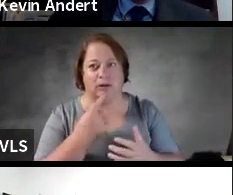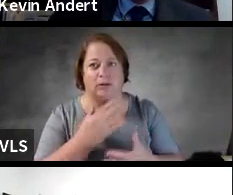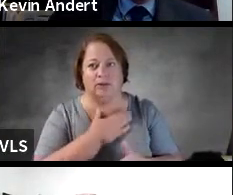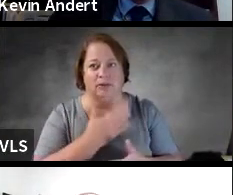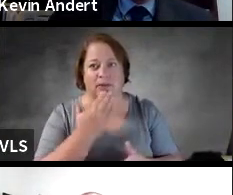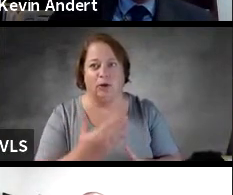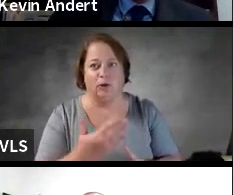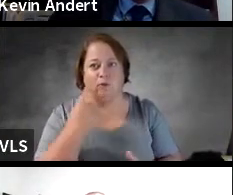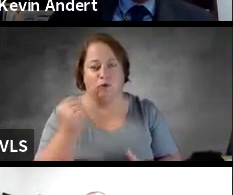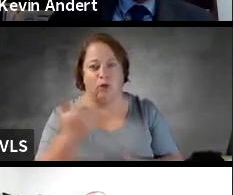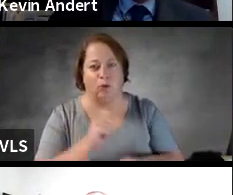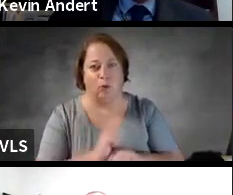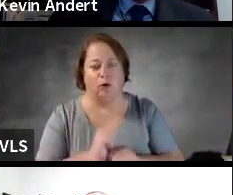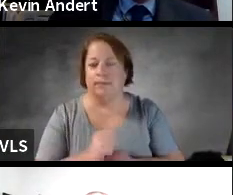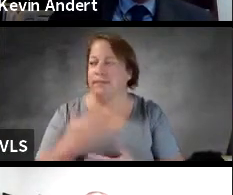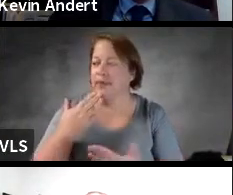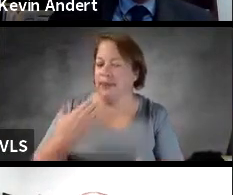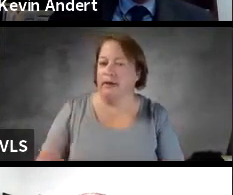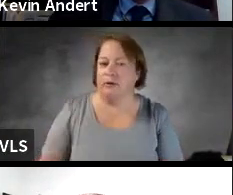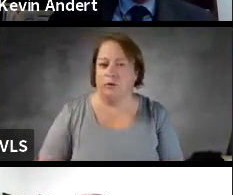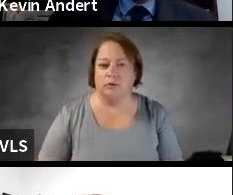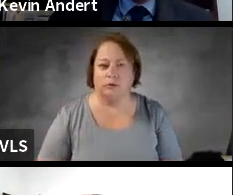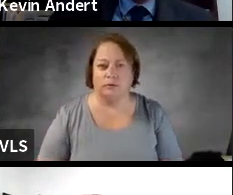much. Thank you very much.